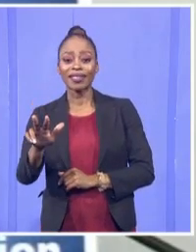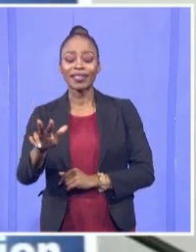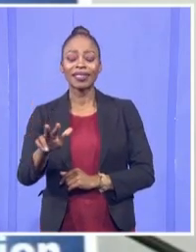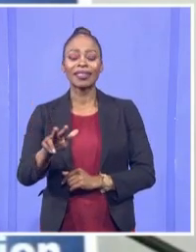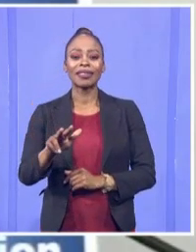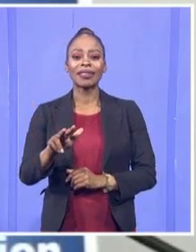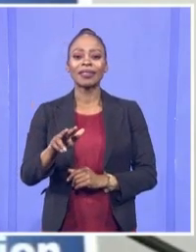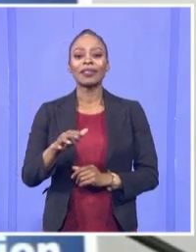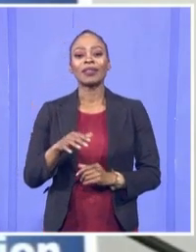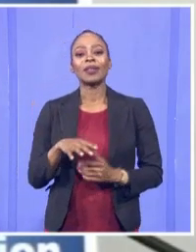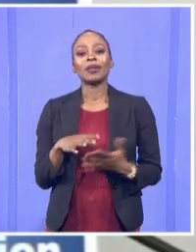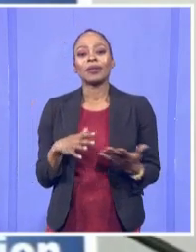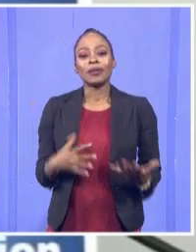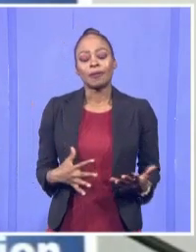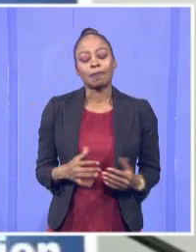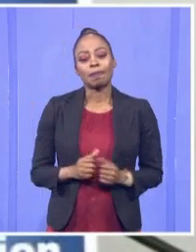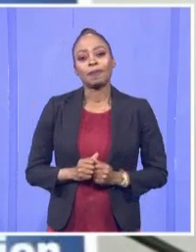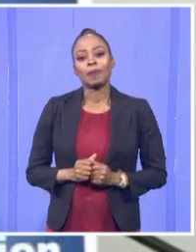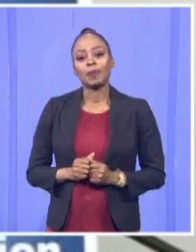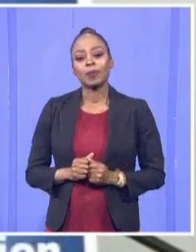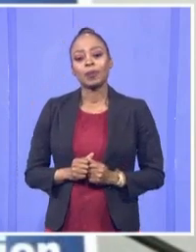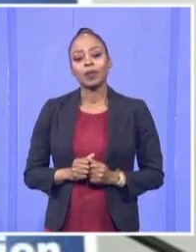So tomorrow